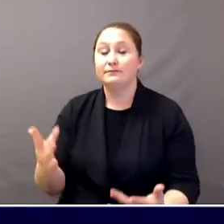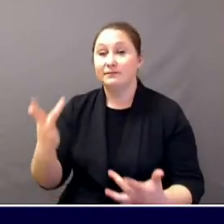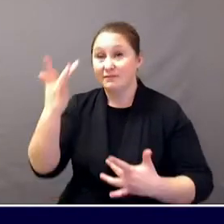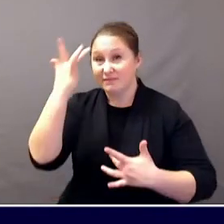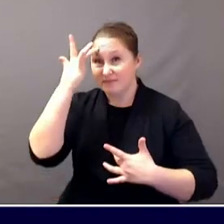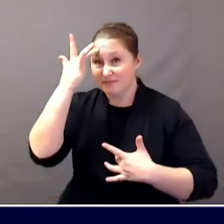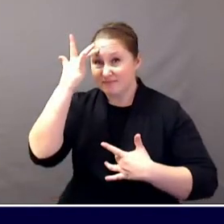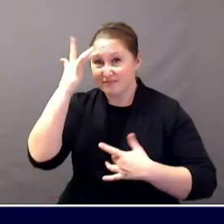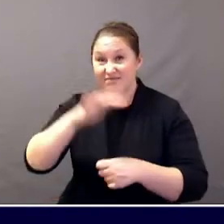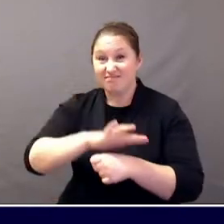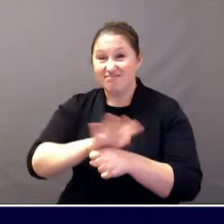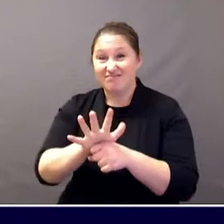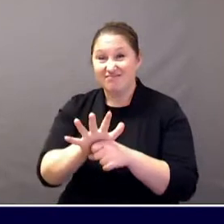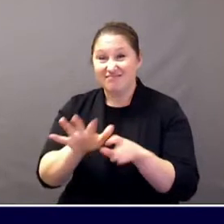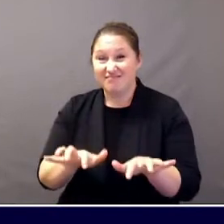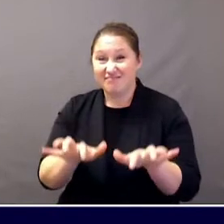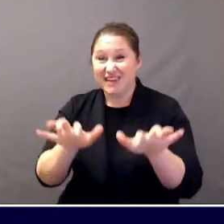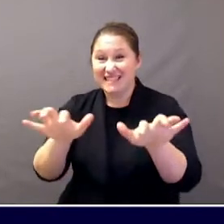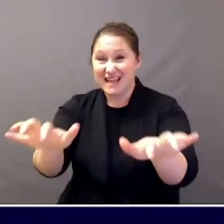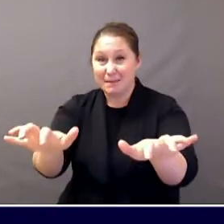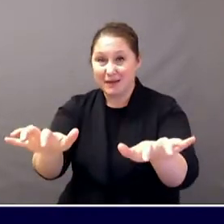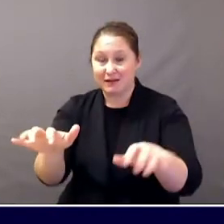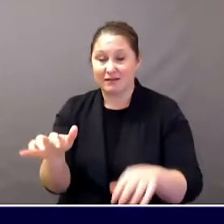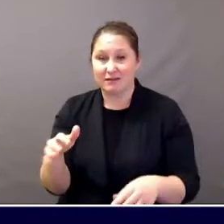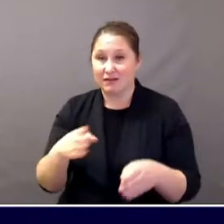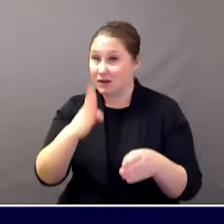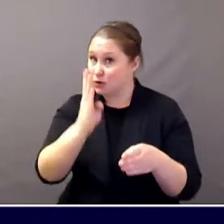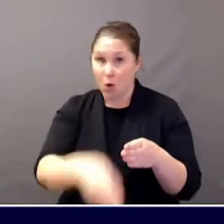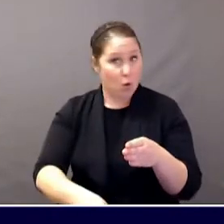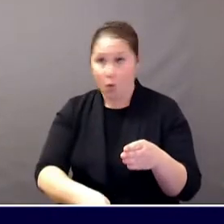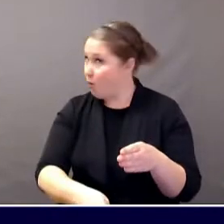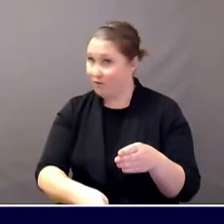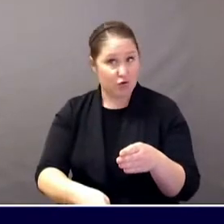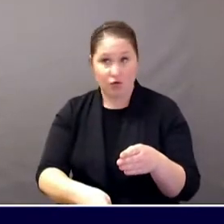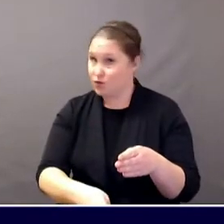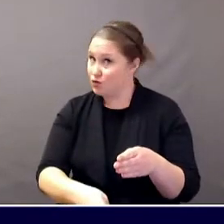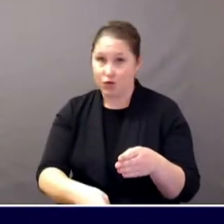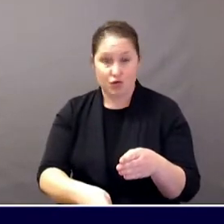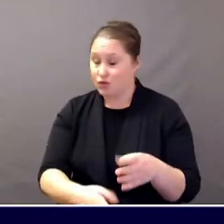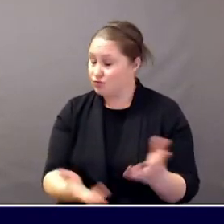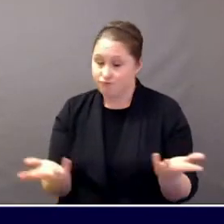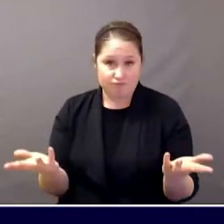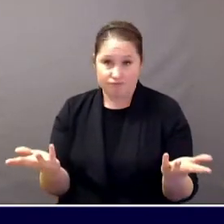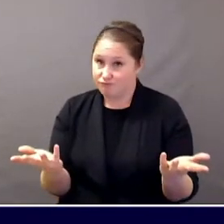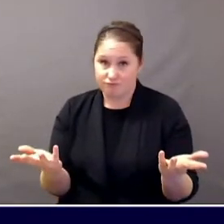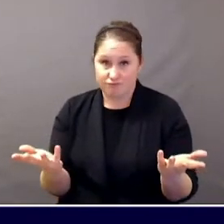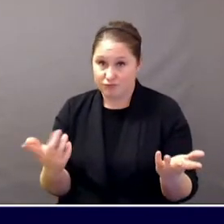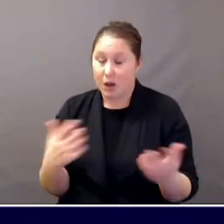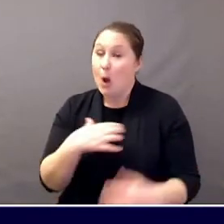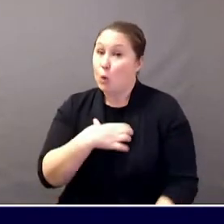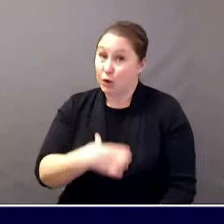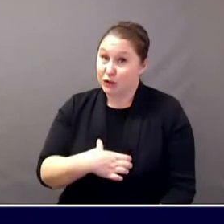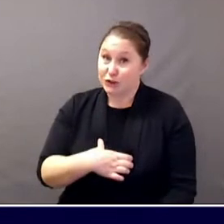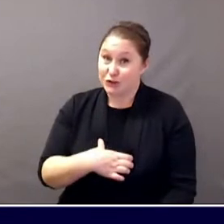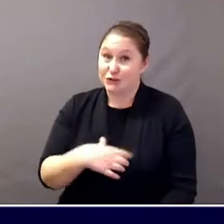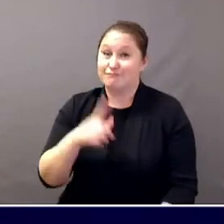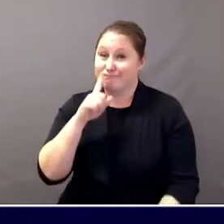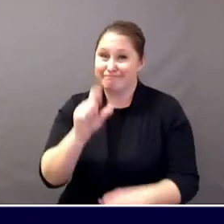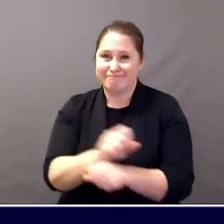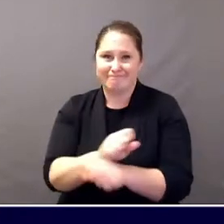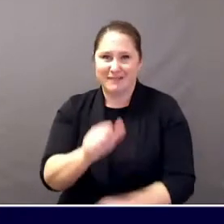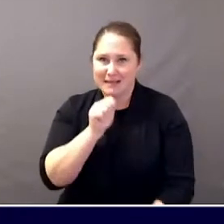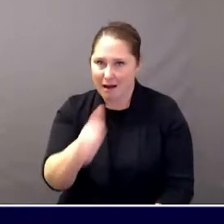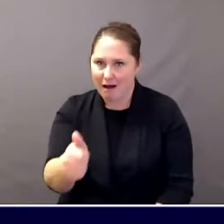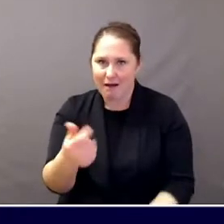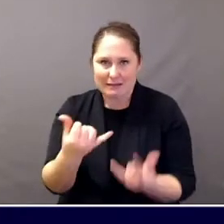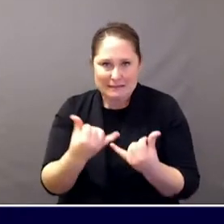The pandemic is not over, not by a long shot. Would that it were, but it's not. We're still in a state of